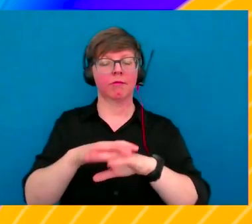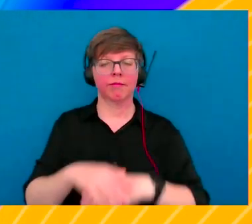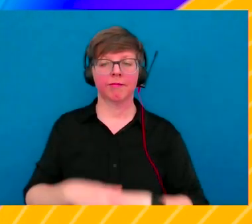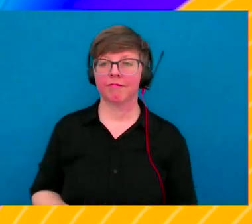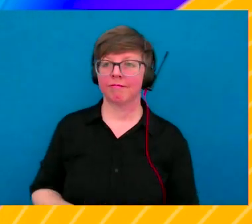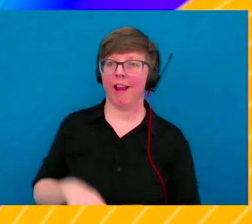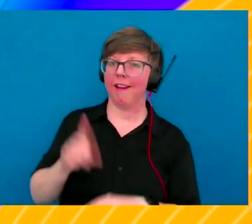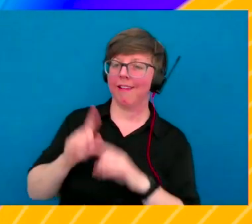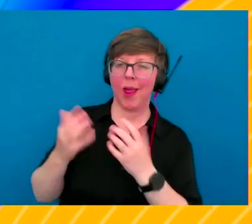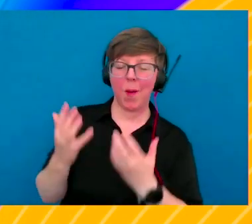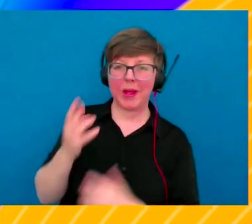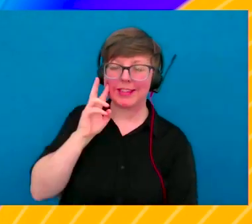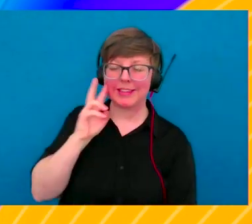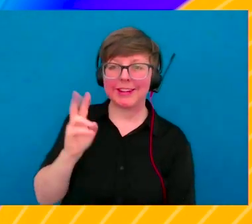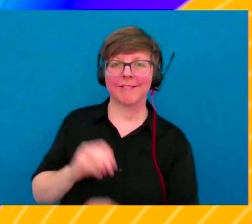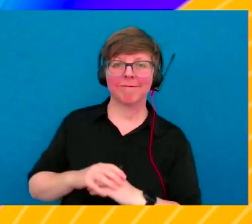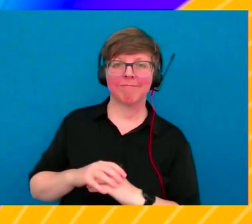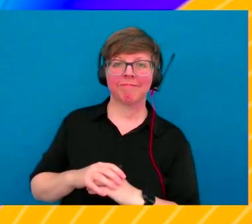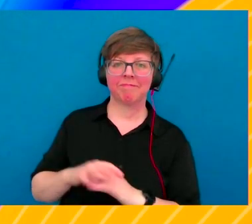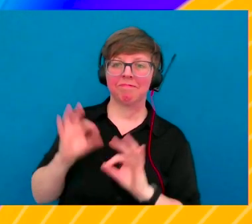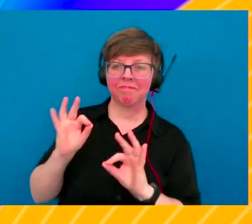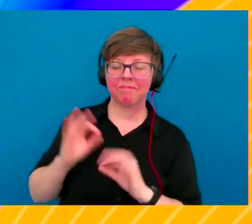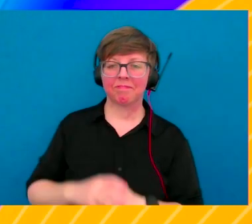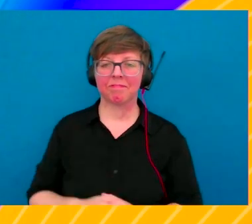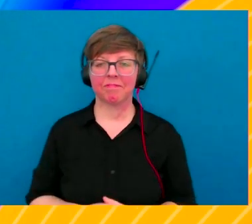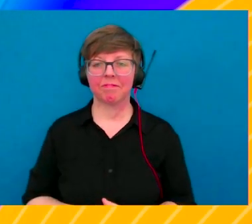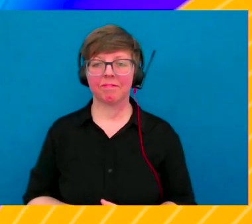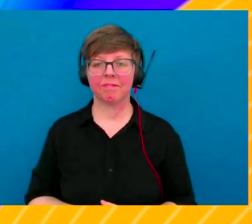great. All right.